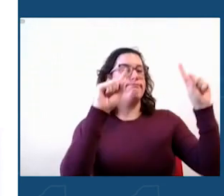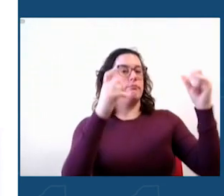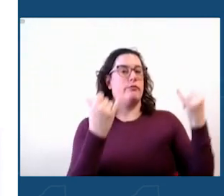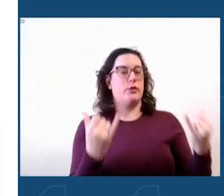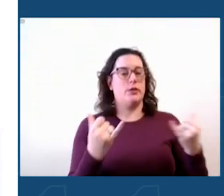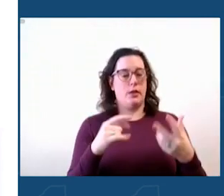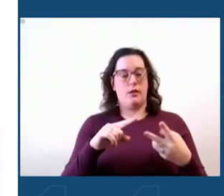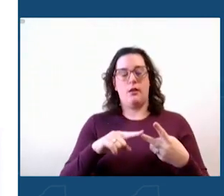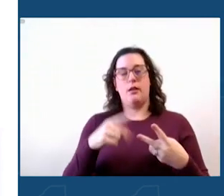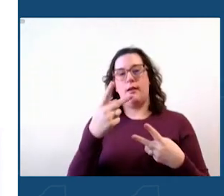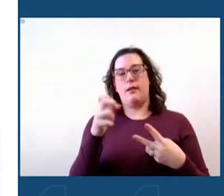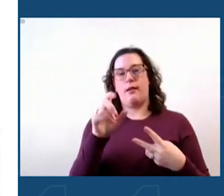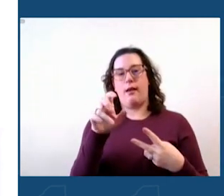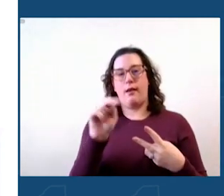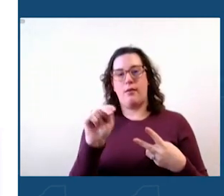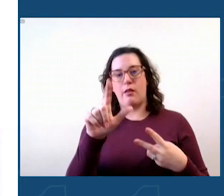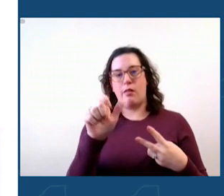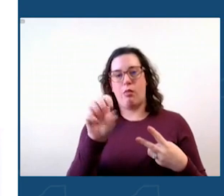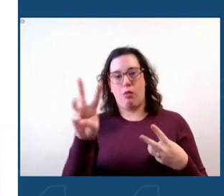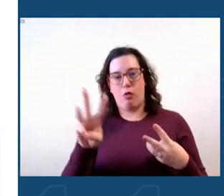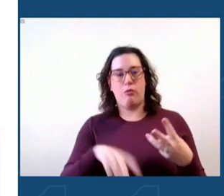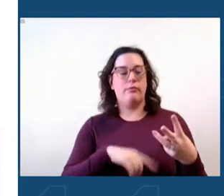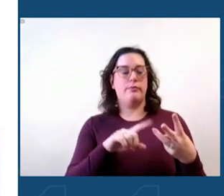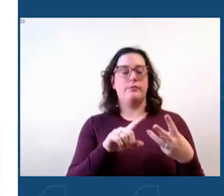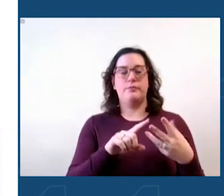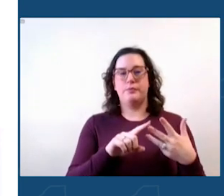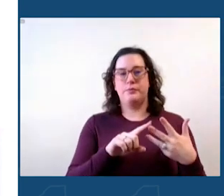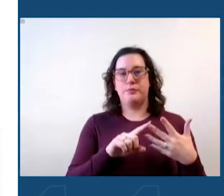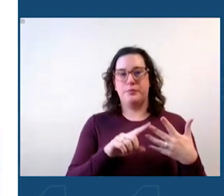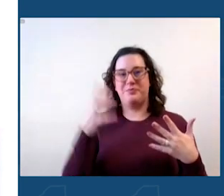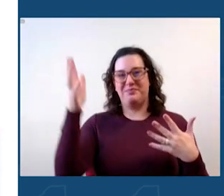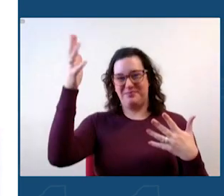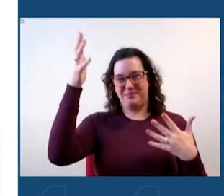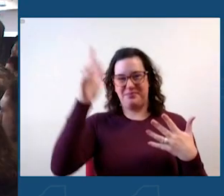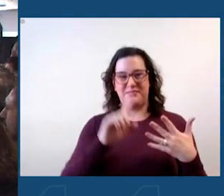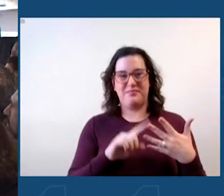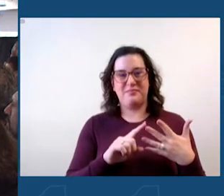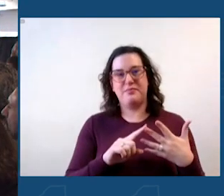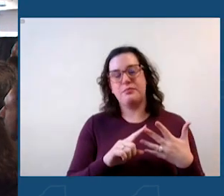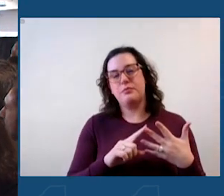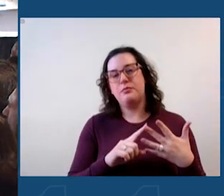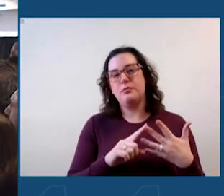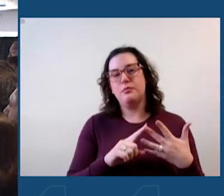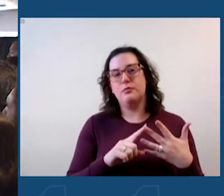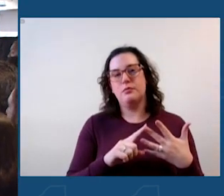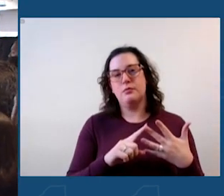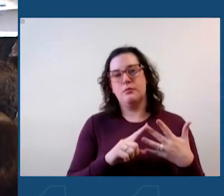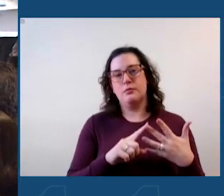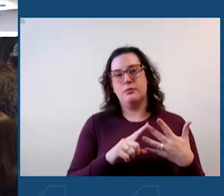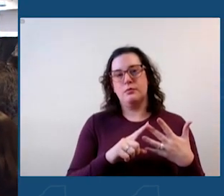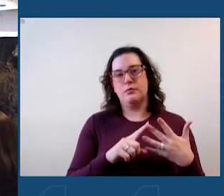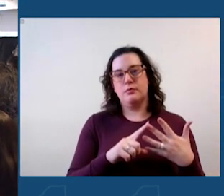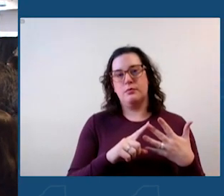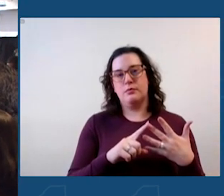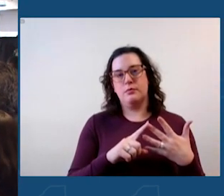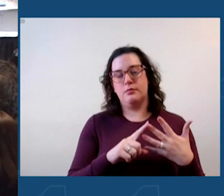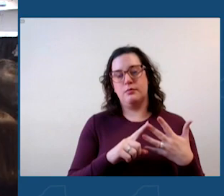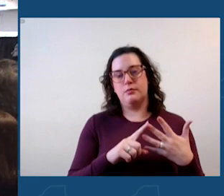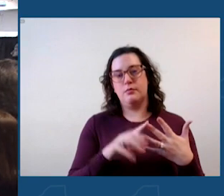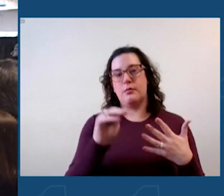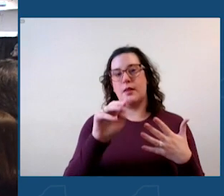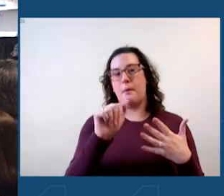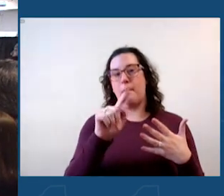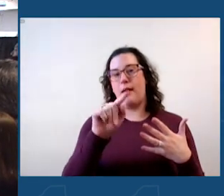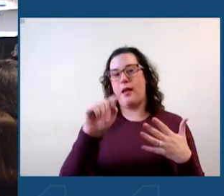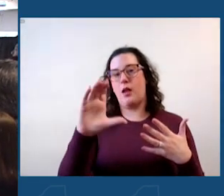Kevin Law from Empire State Development. Matt Cohen from the